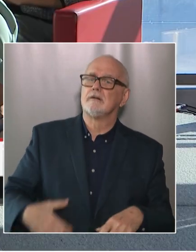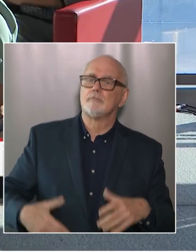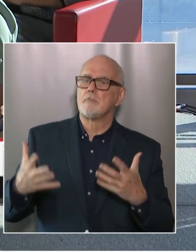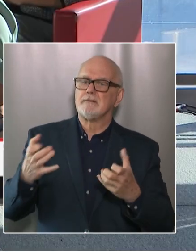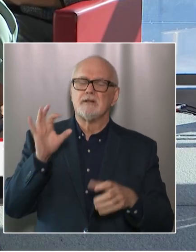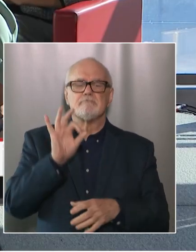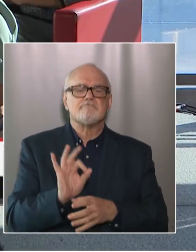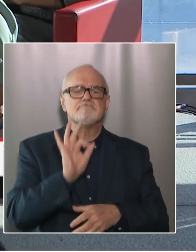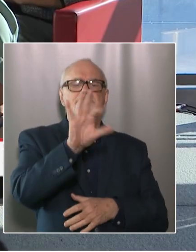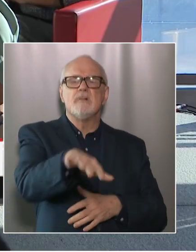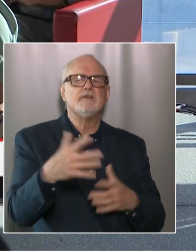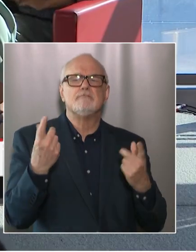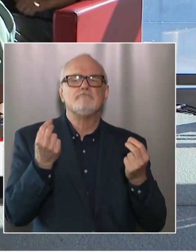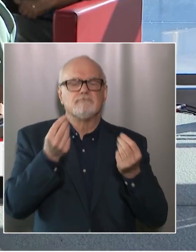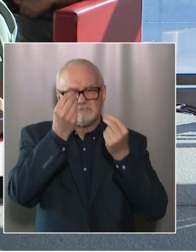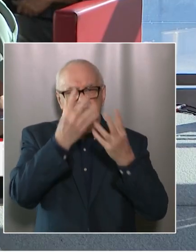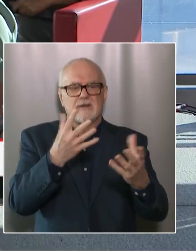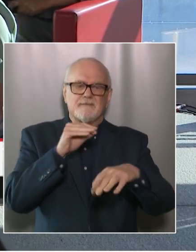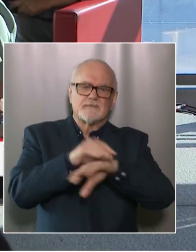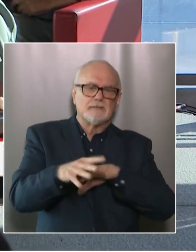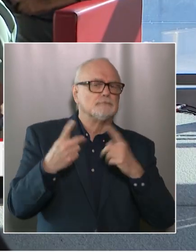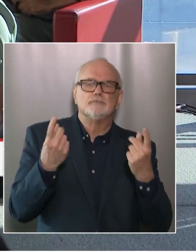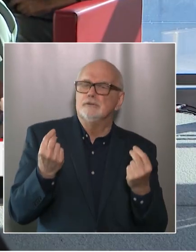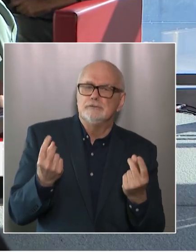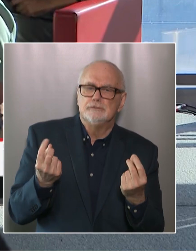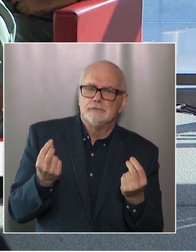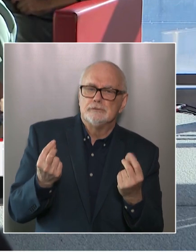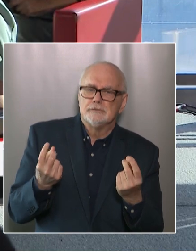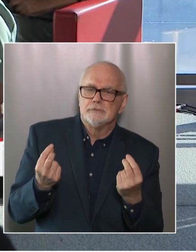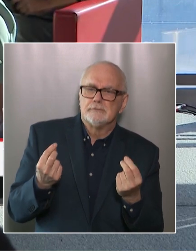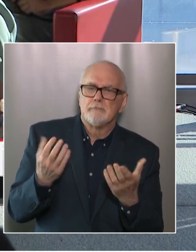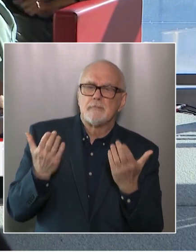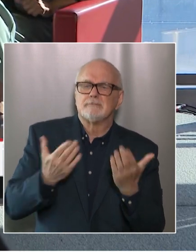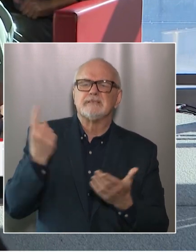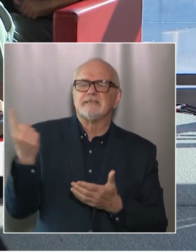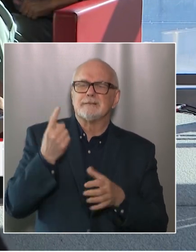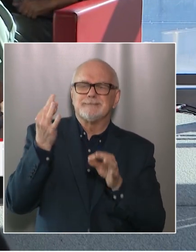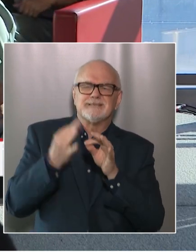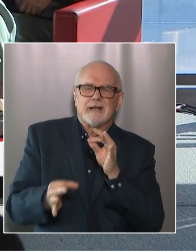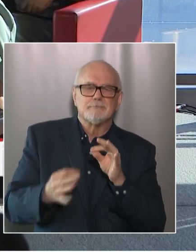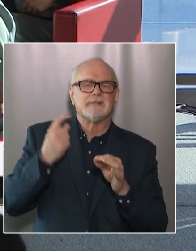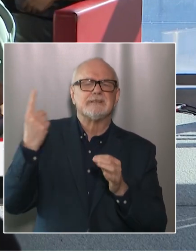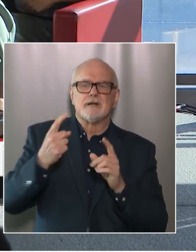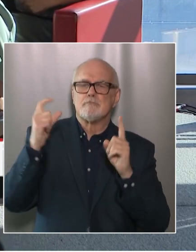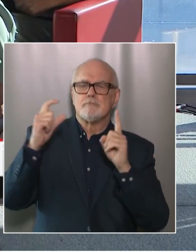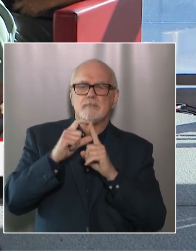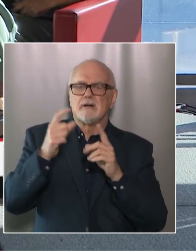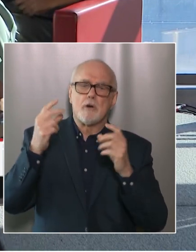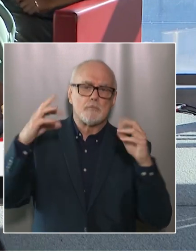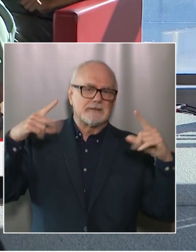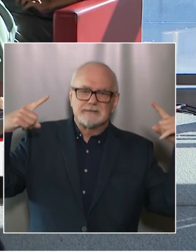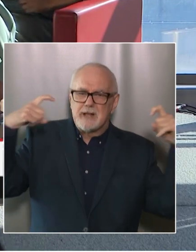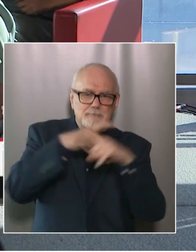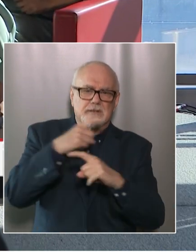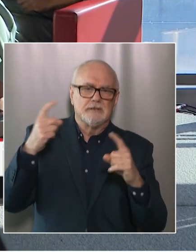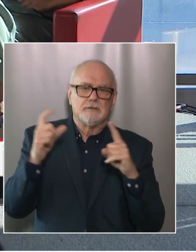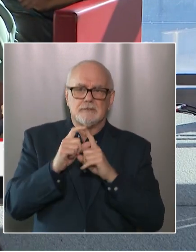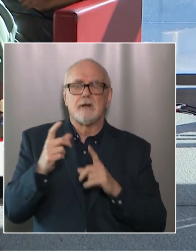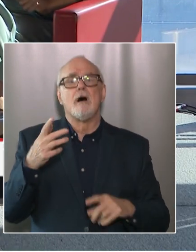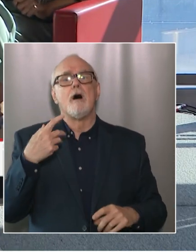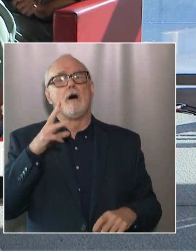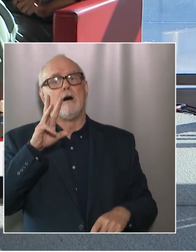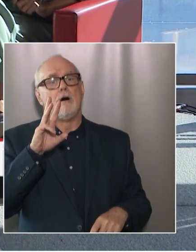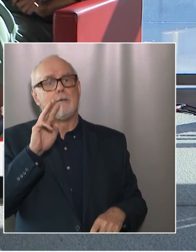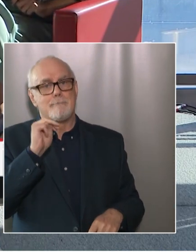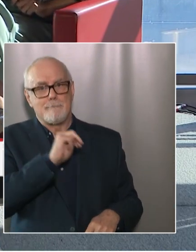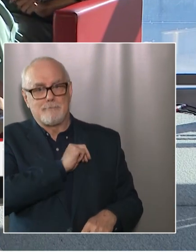make sure that they understand that might not be obvious to them? Well, I think it's